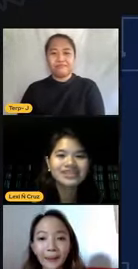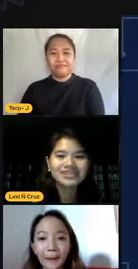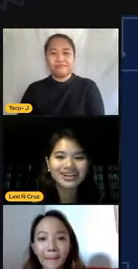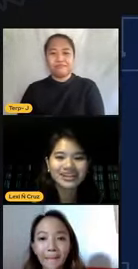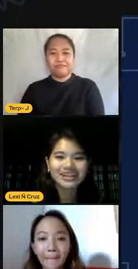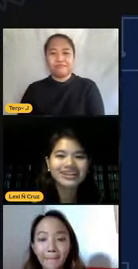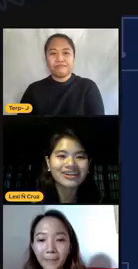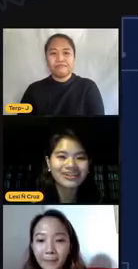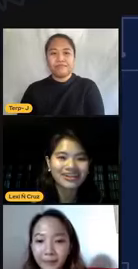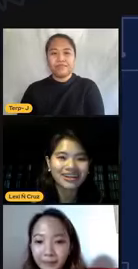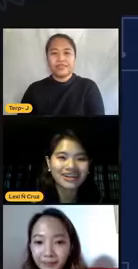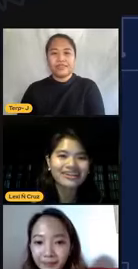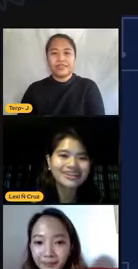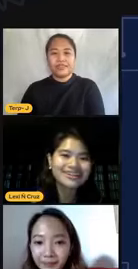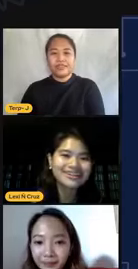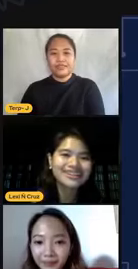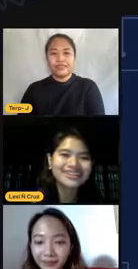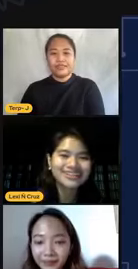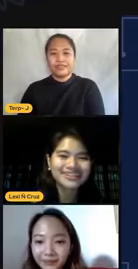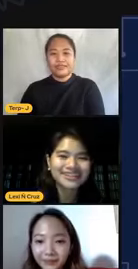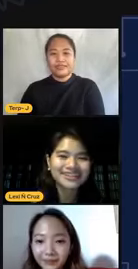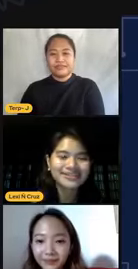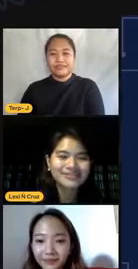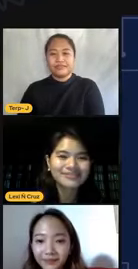Hello, Sir Arlan. Are you there?